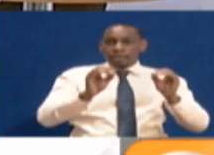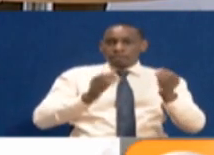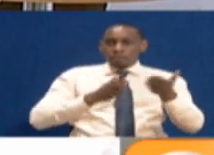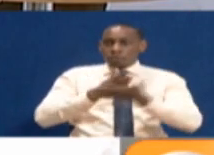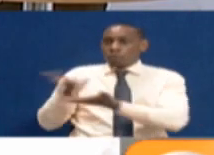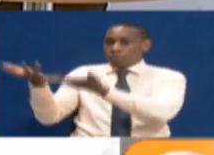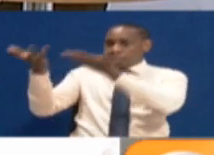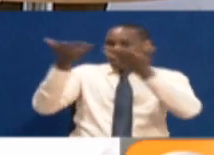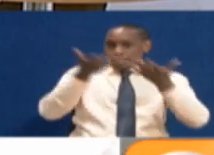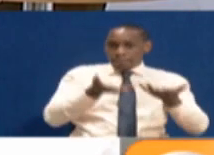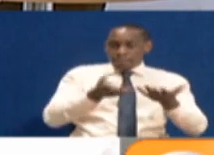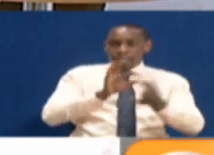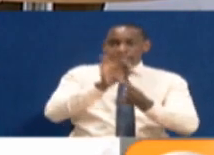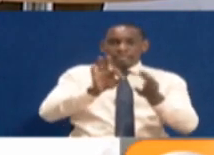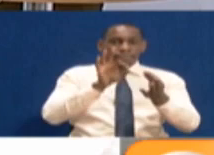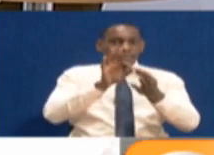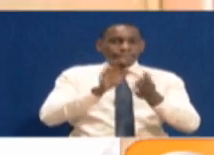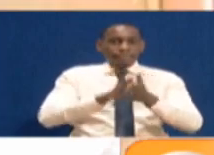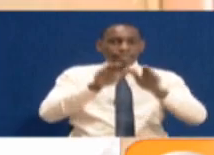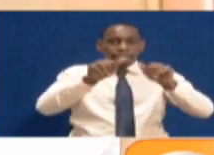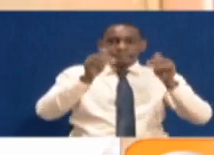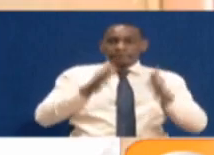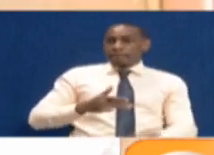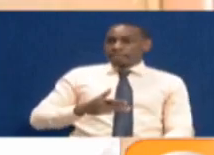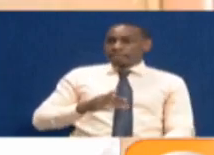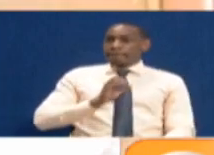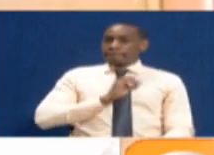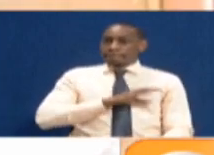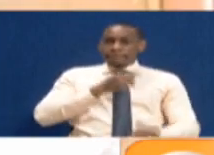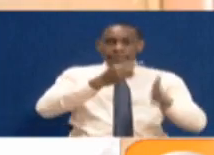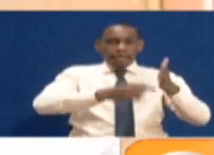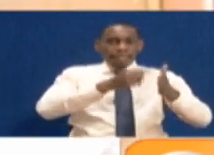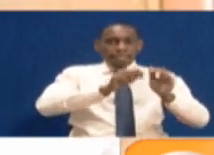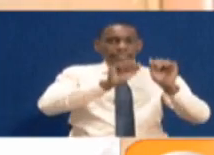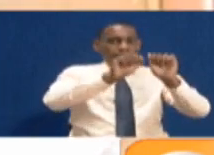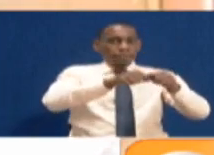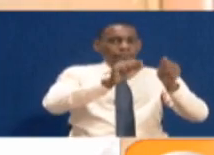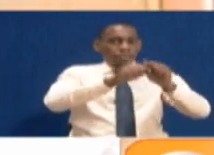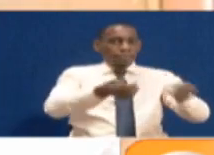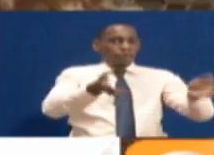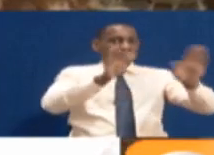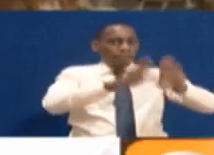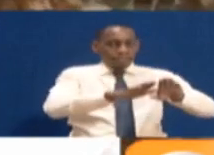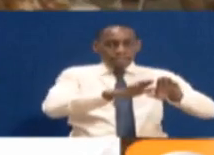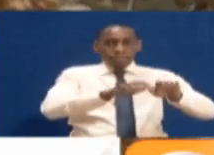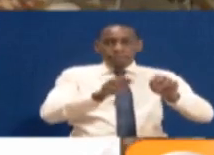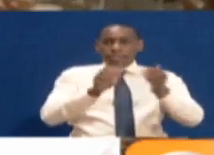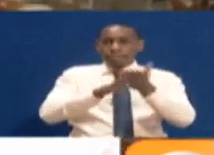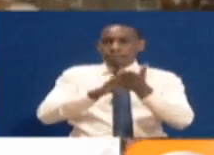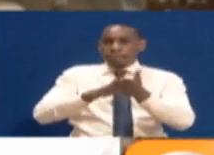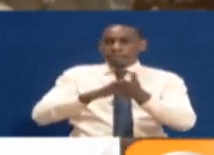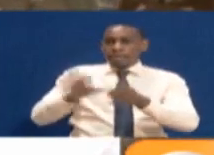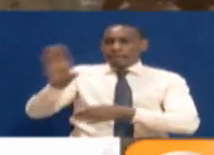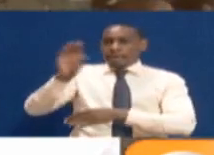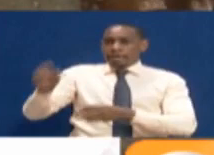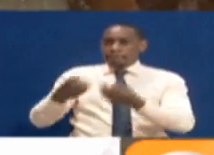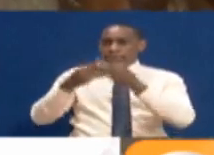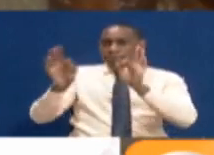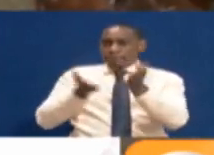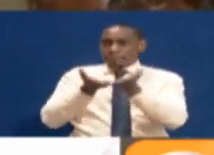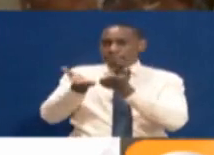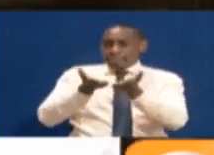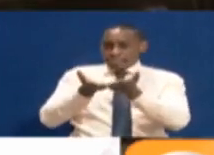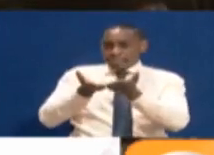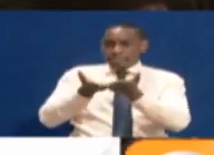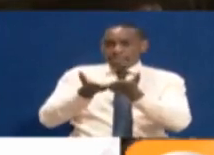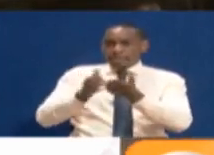by imports. In particular, the farmers fear that the industry is on the verge of collapse if the proposed African Free Continental Trade